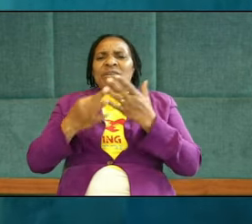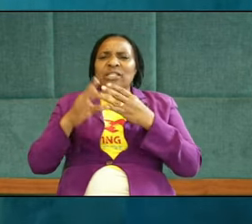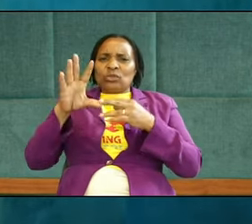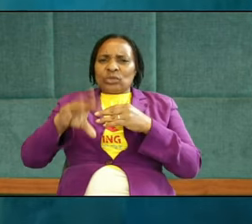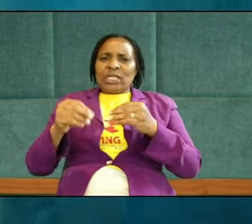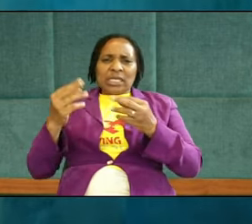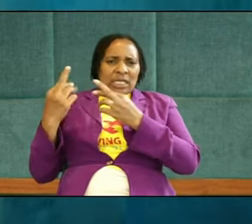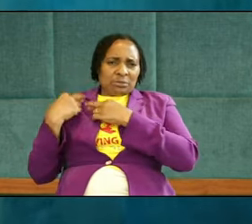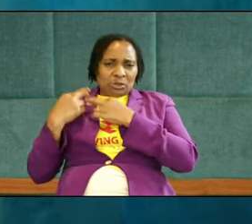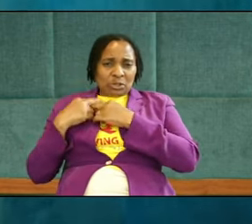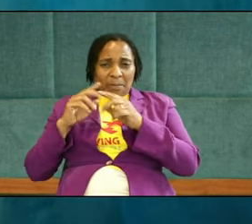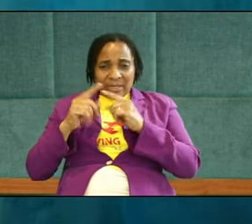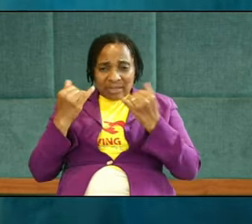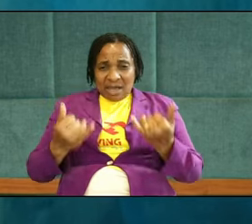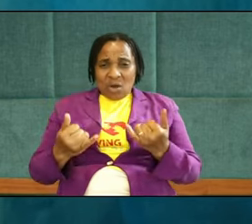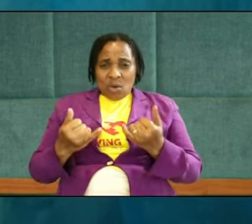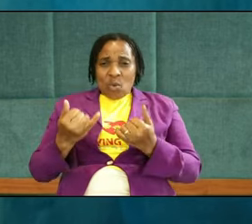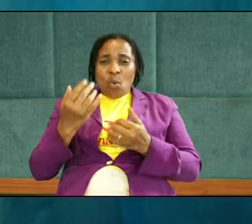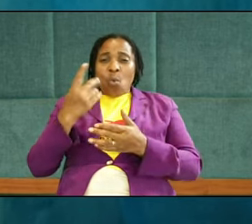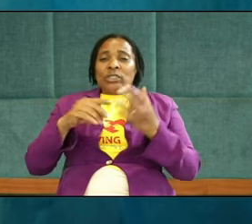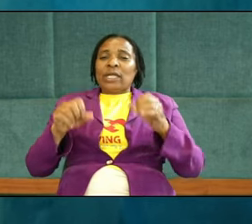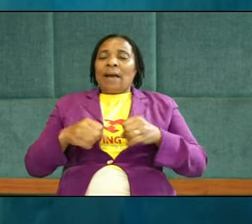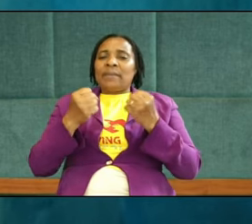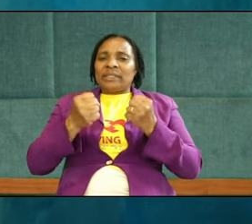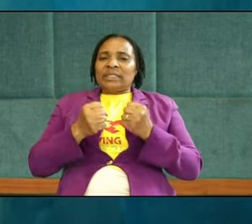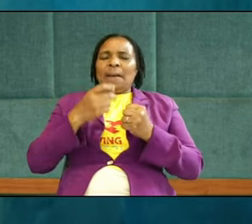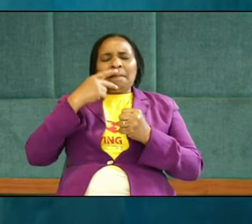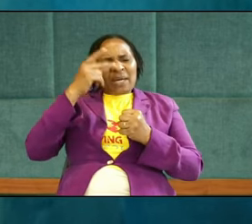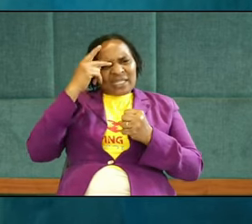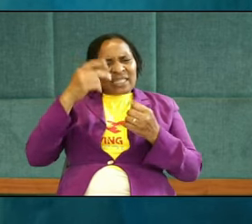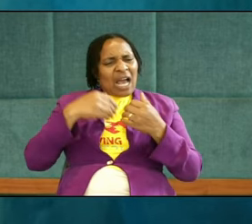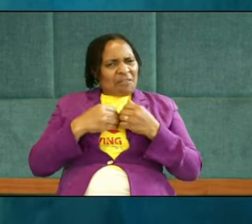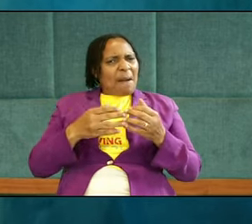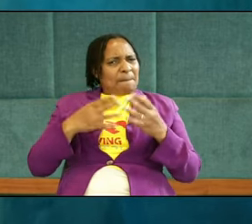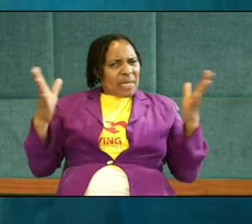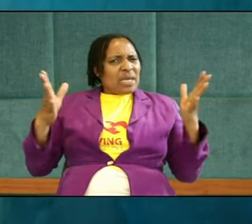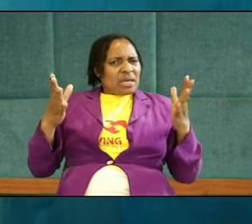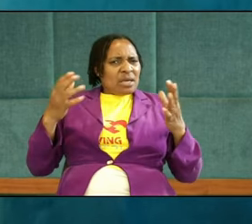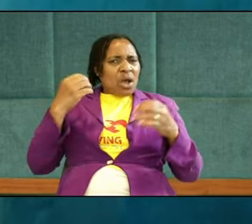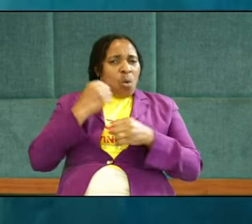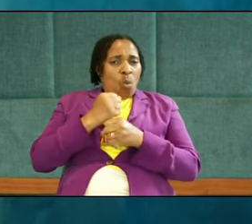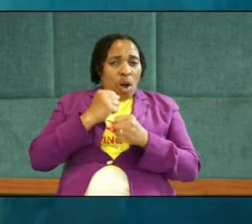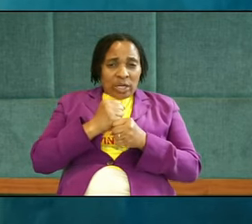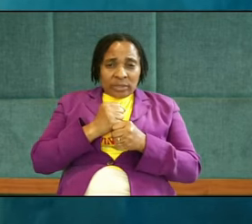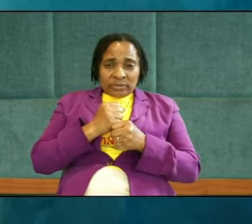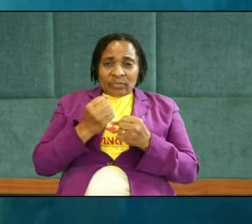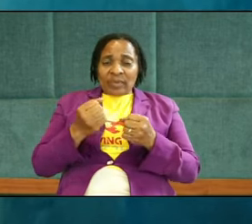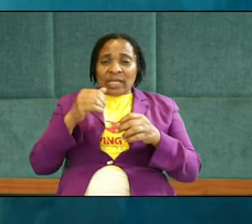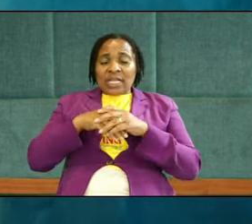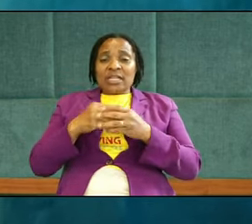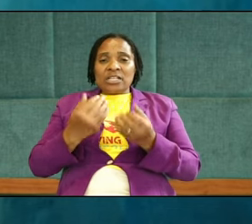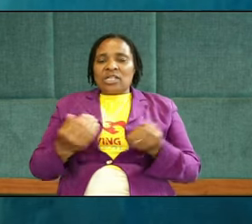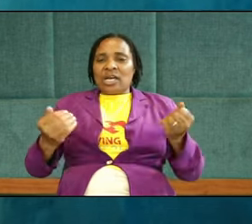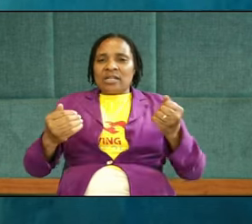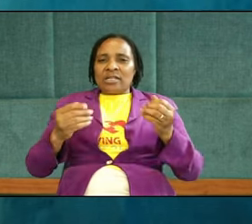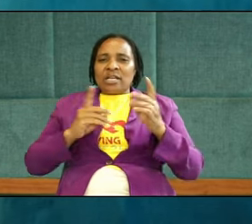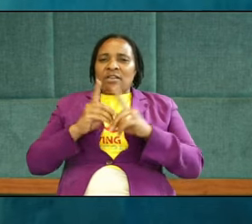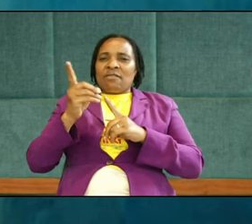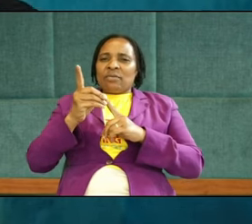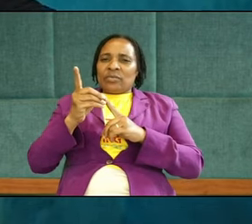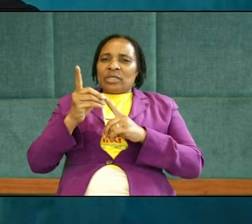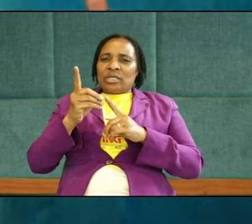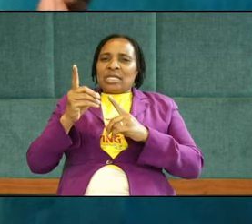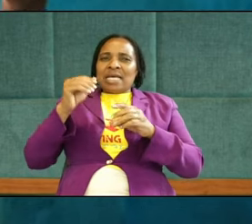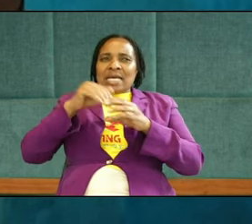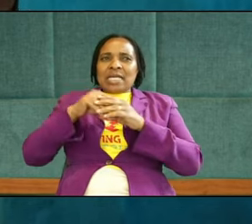here's the thing. Parents do actually have a very big role to play in the child's development. Right? The very